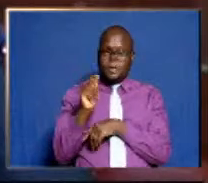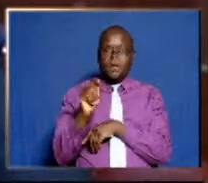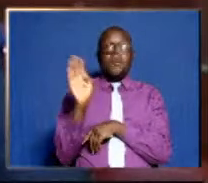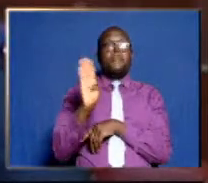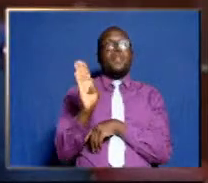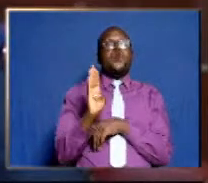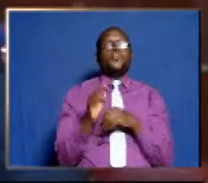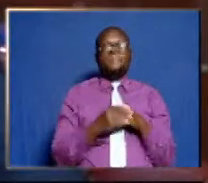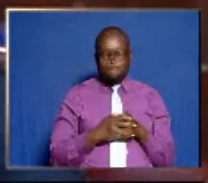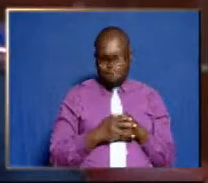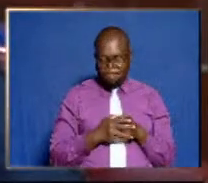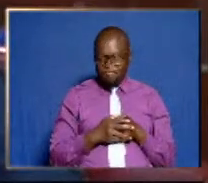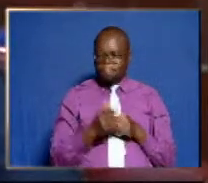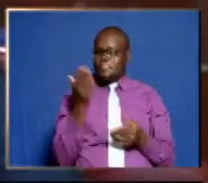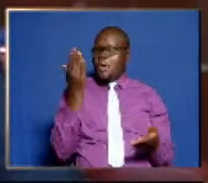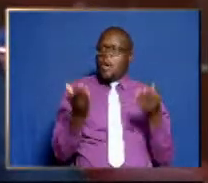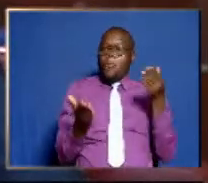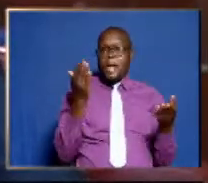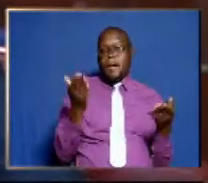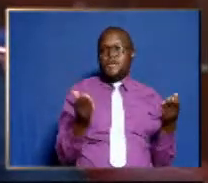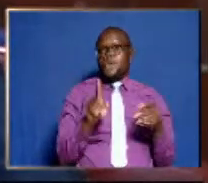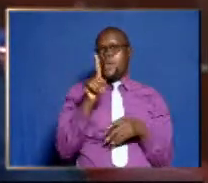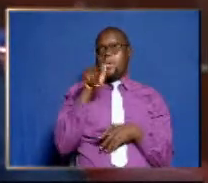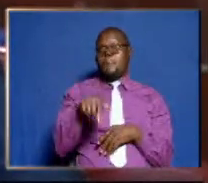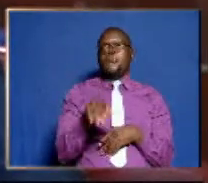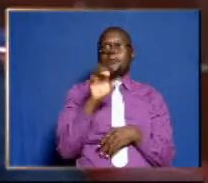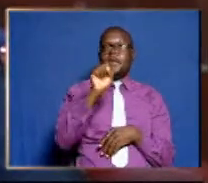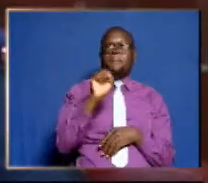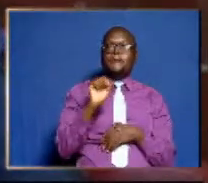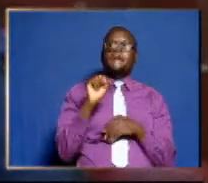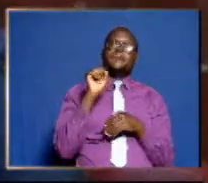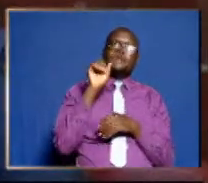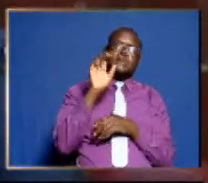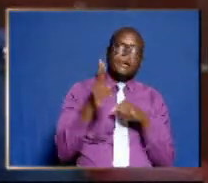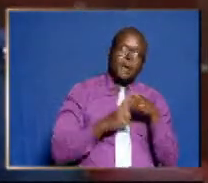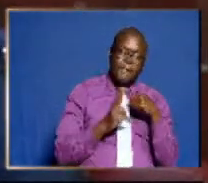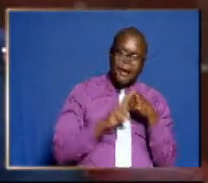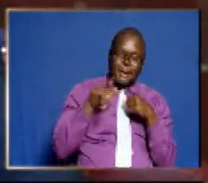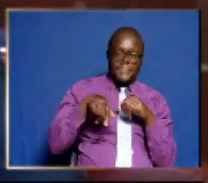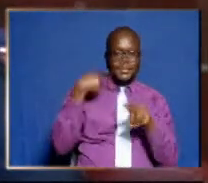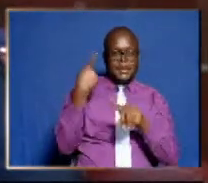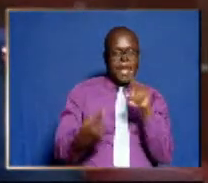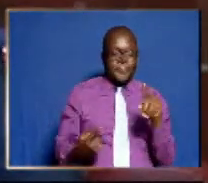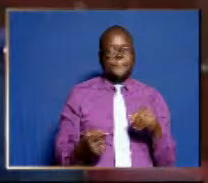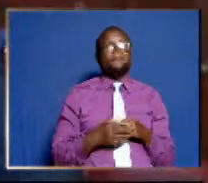1.77 trillion shilling compared to 1.57 this current year.